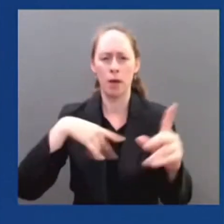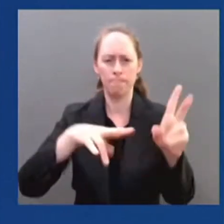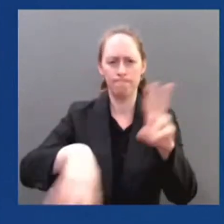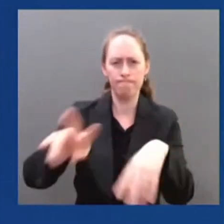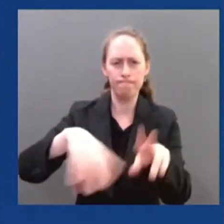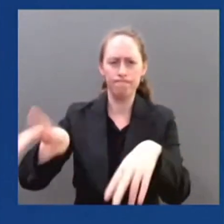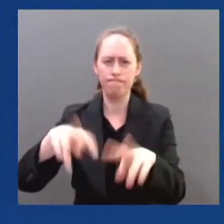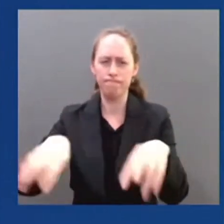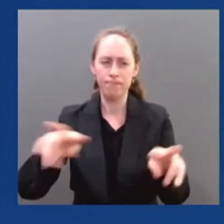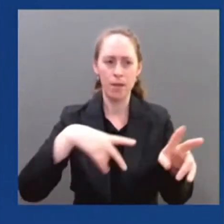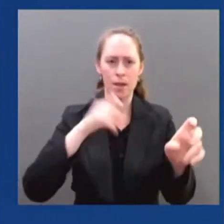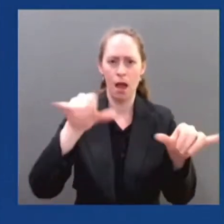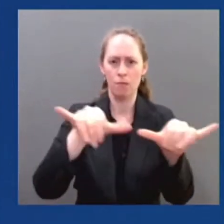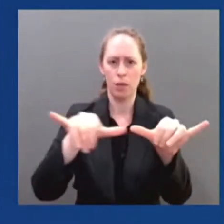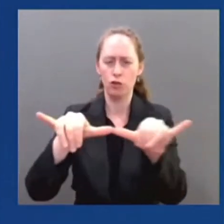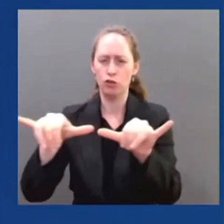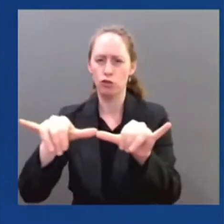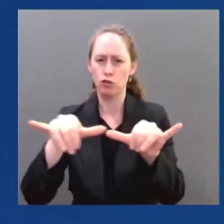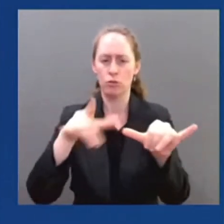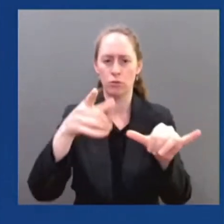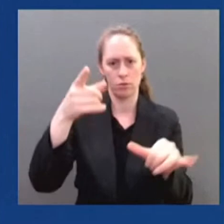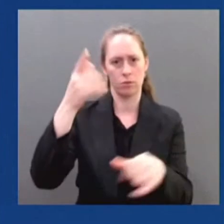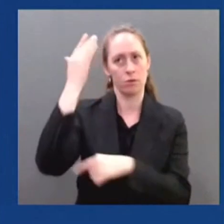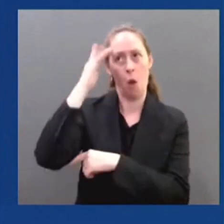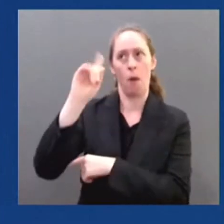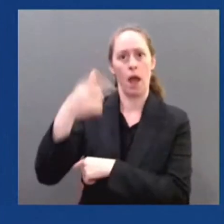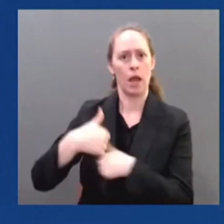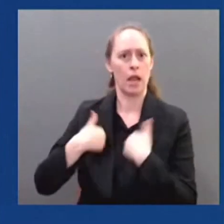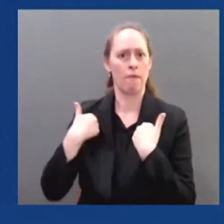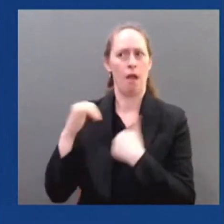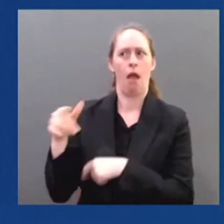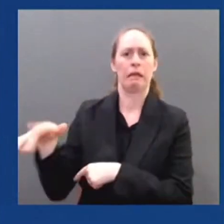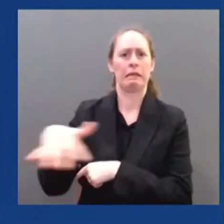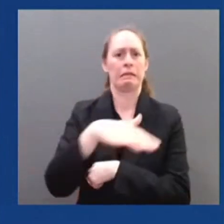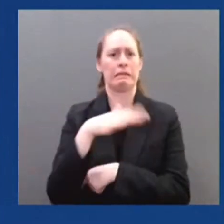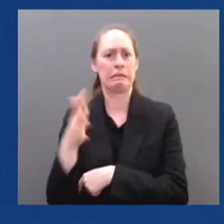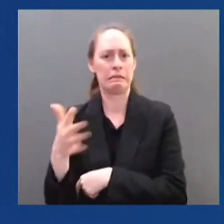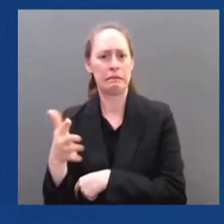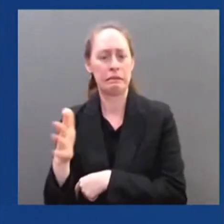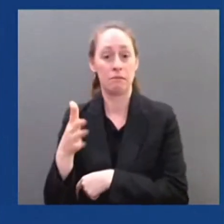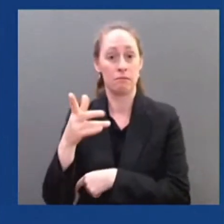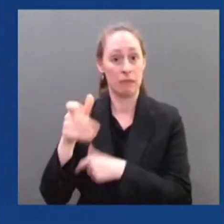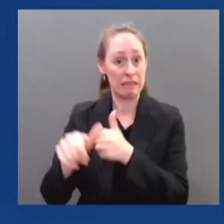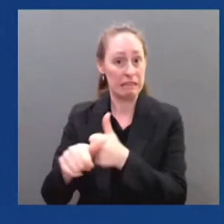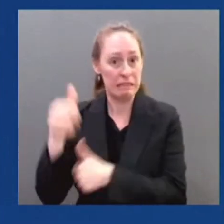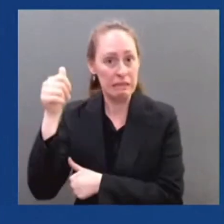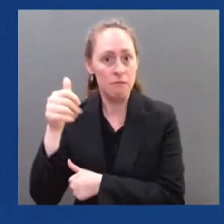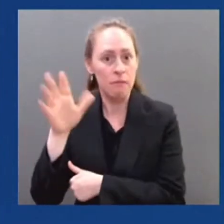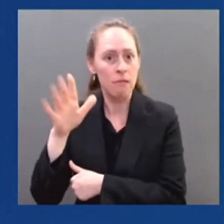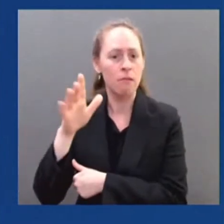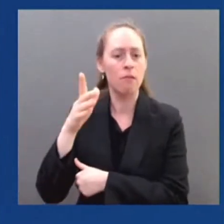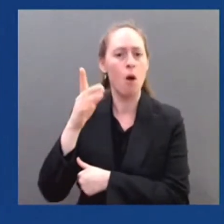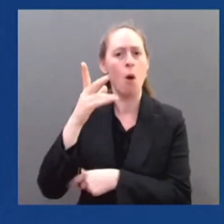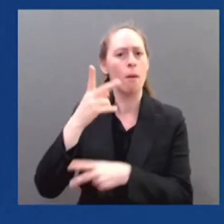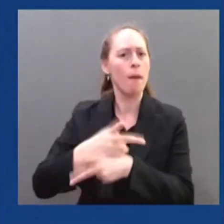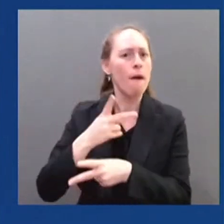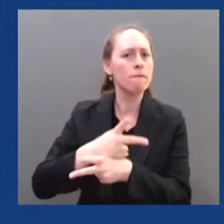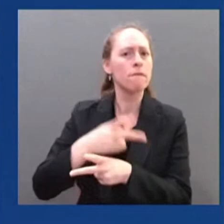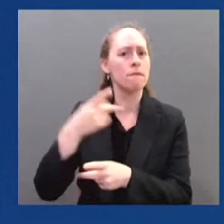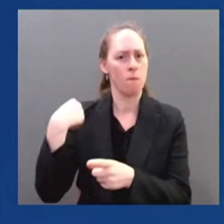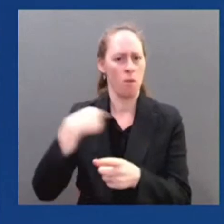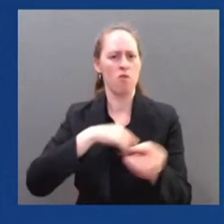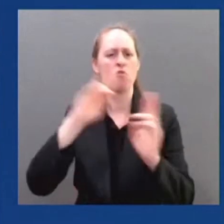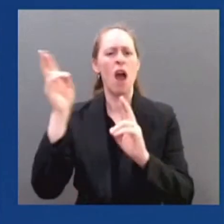who are most at risk of severe COVID-19 illness. Last week, CDC reported 21% of the